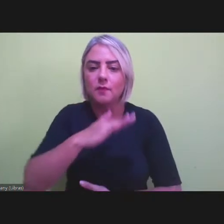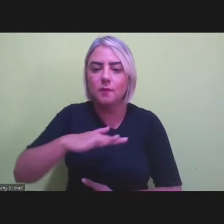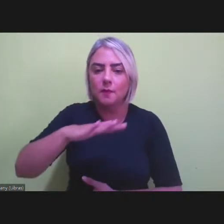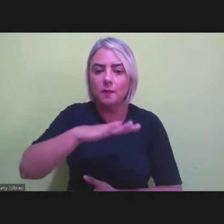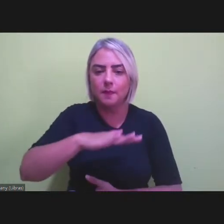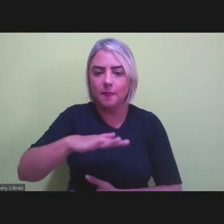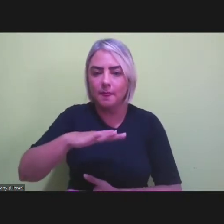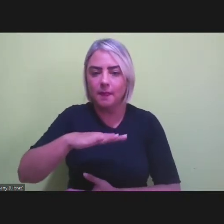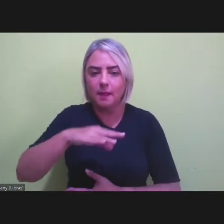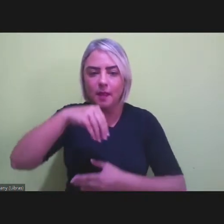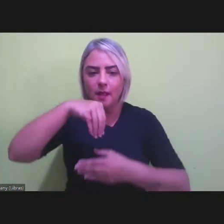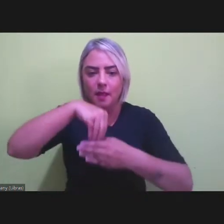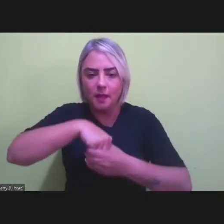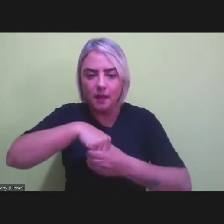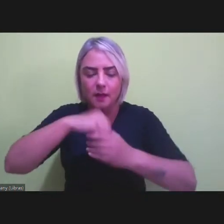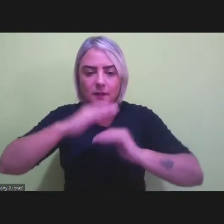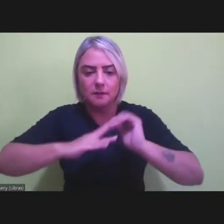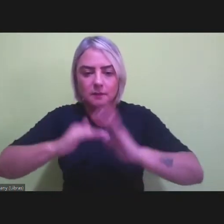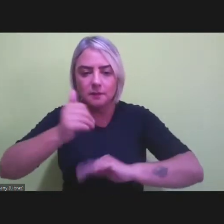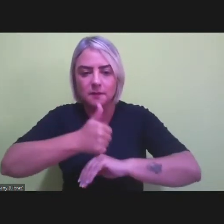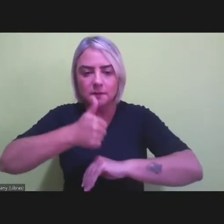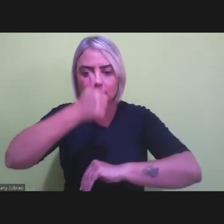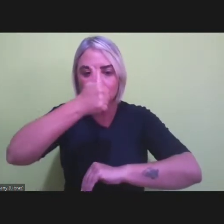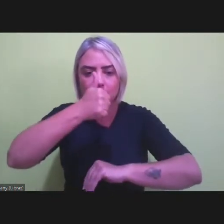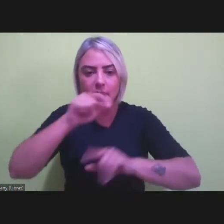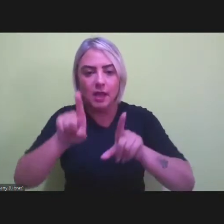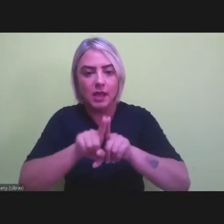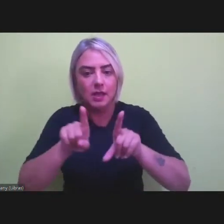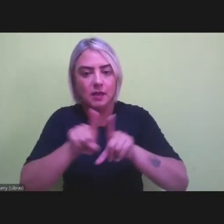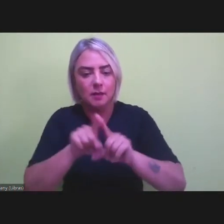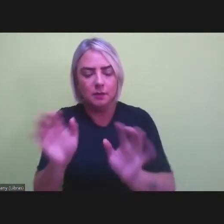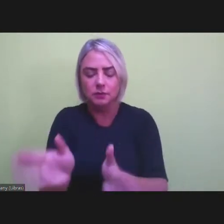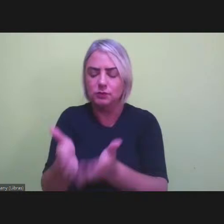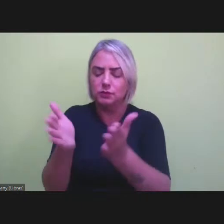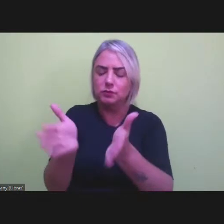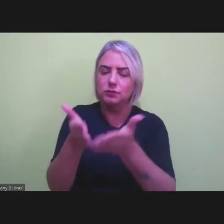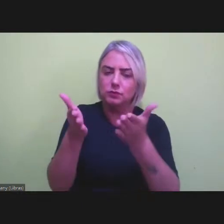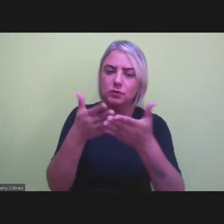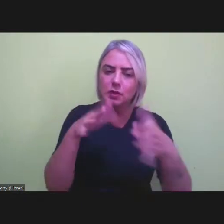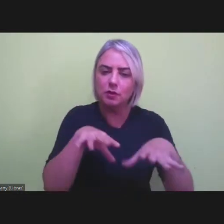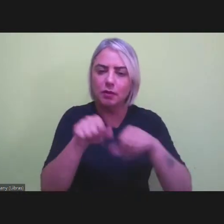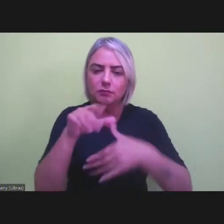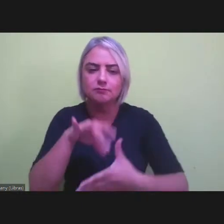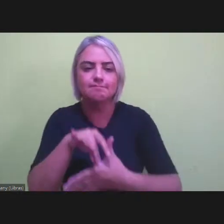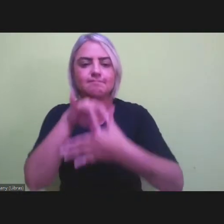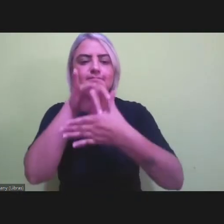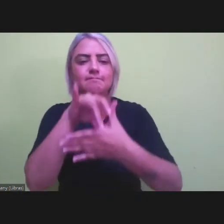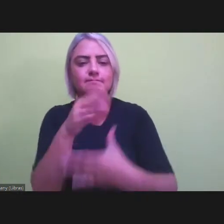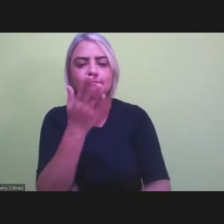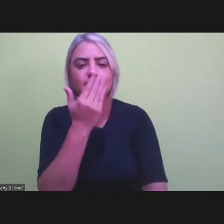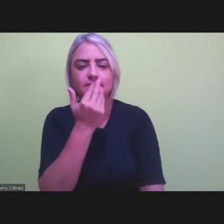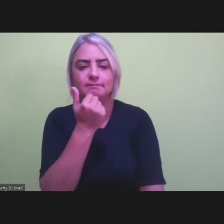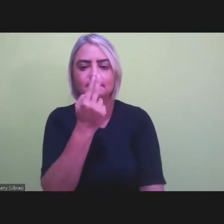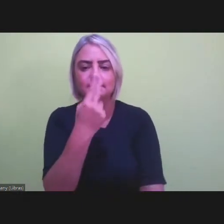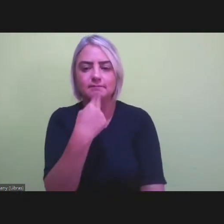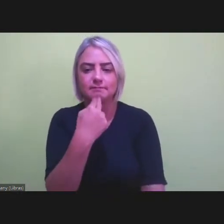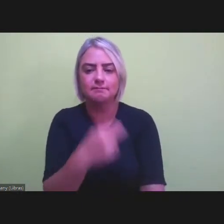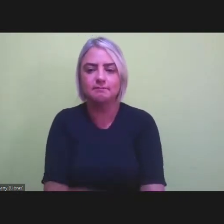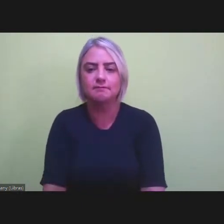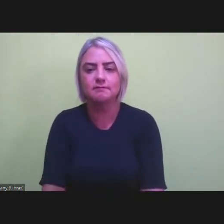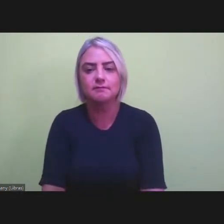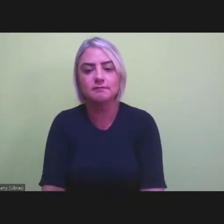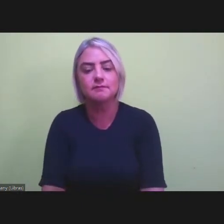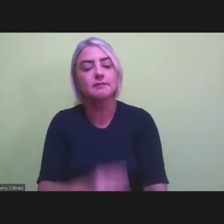nutrition within interprofessionality, like it is a stimulus and formation of leaderships in food